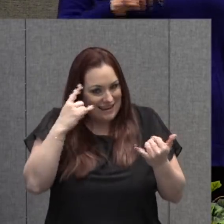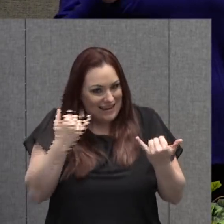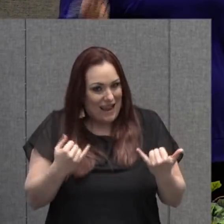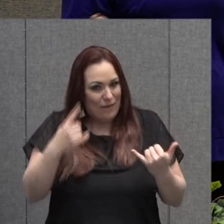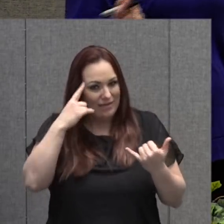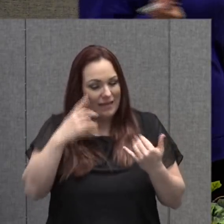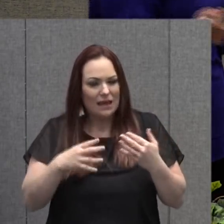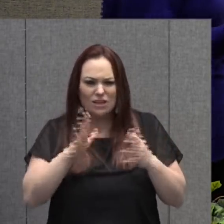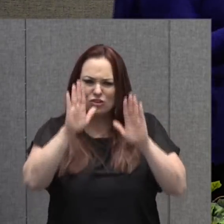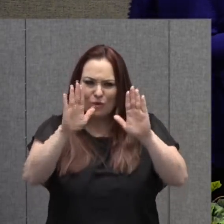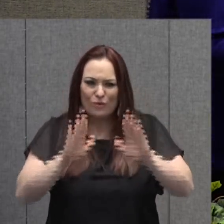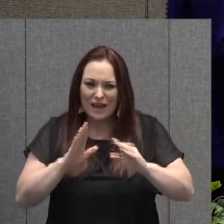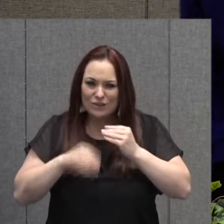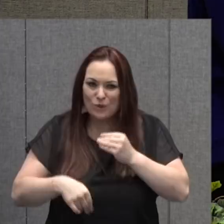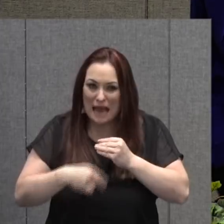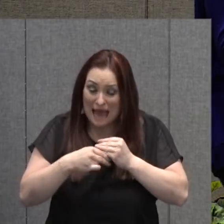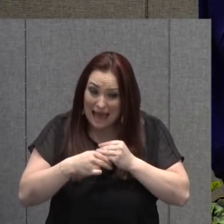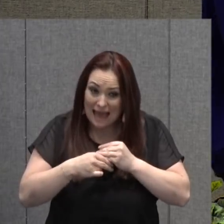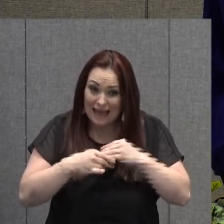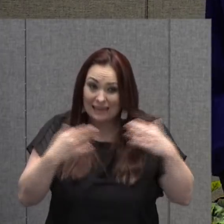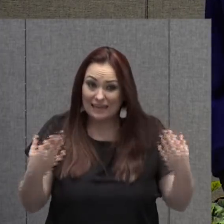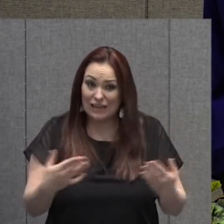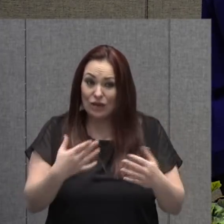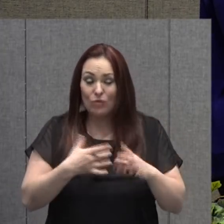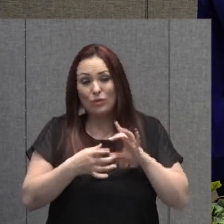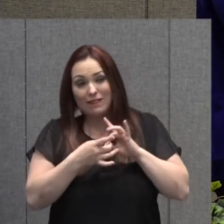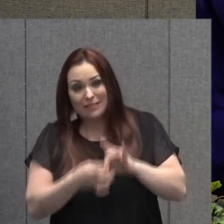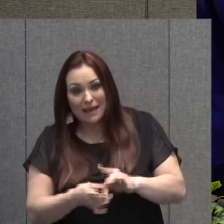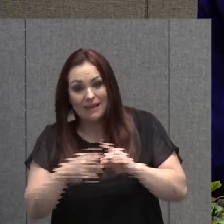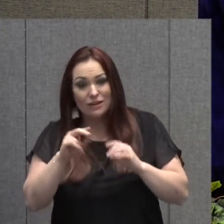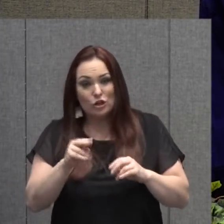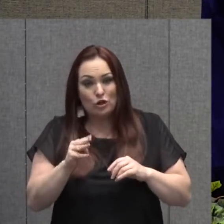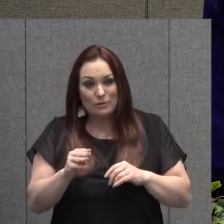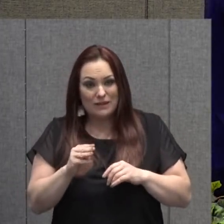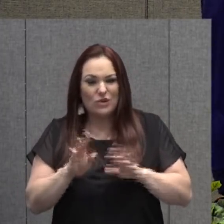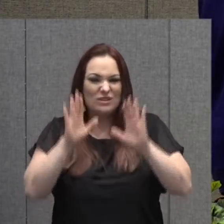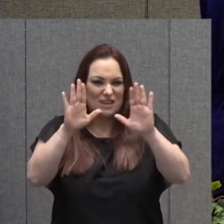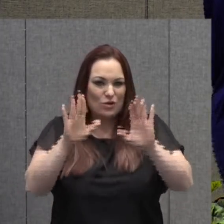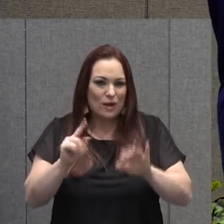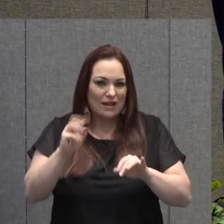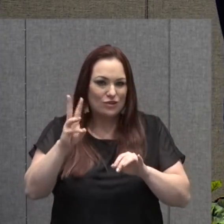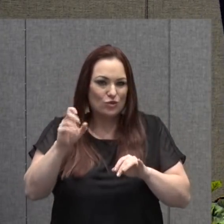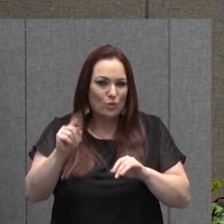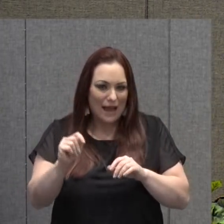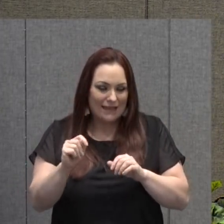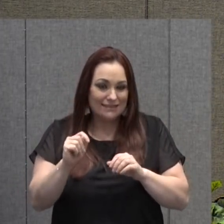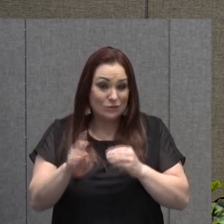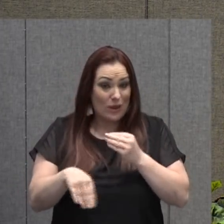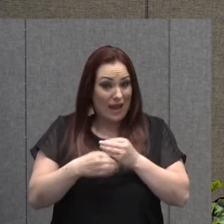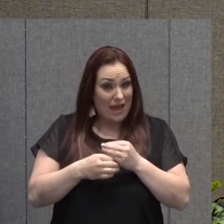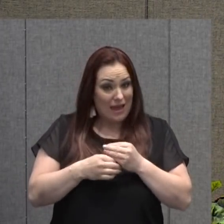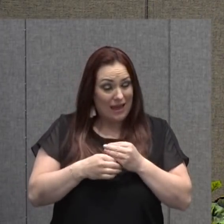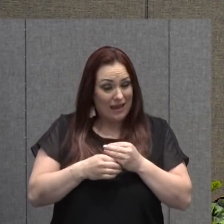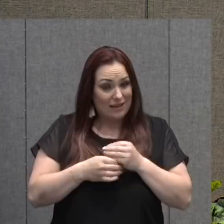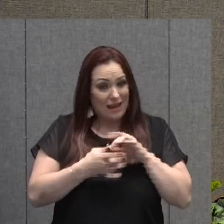now because we do have a lot of houses around here with Adobe. The next thing is,